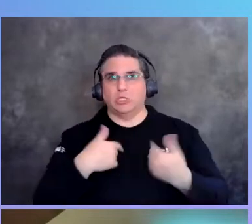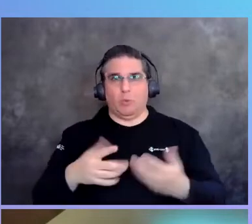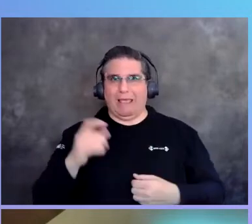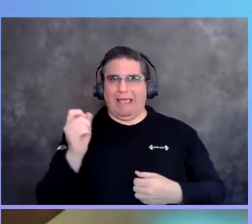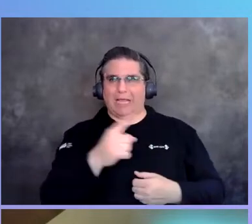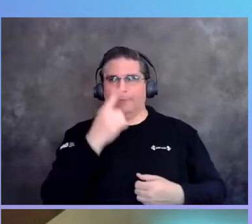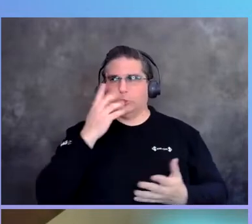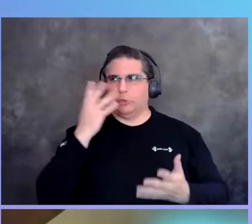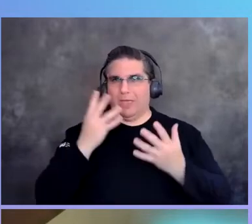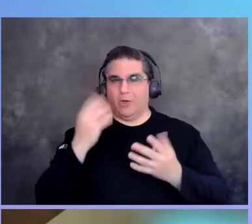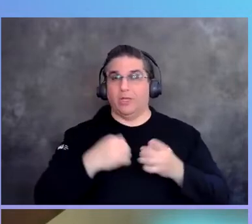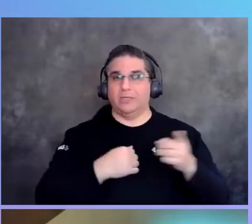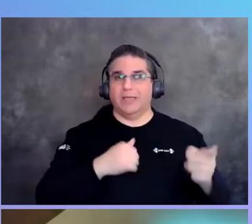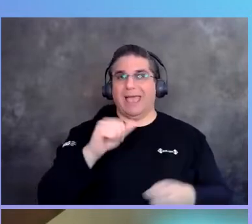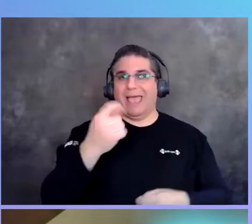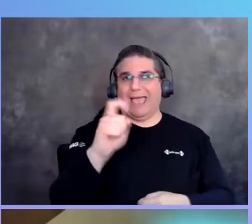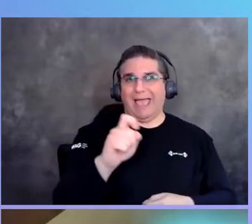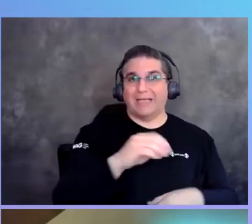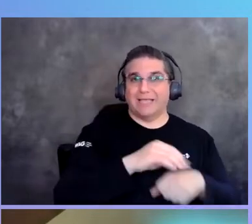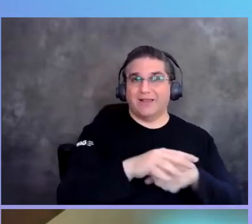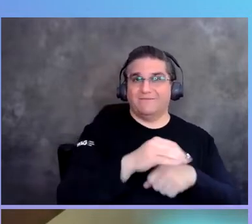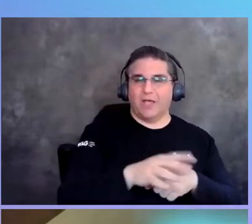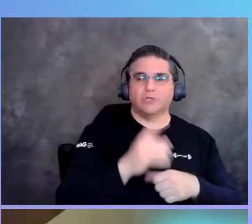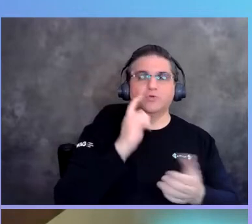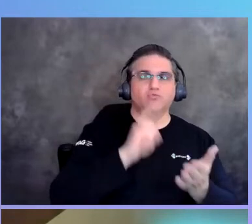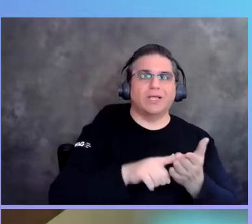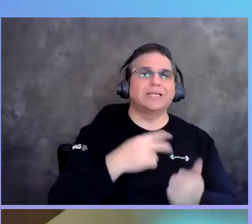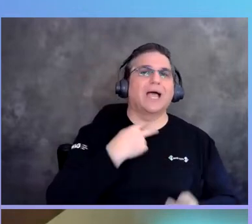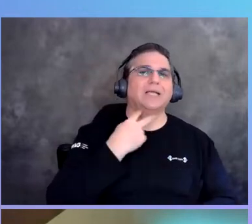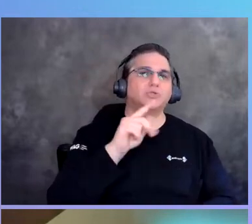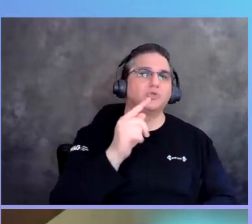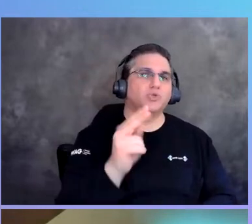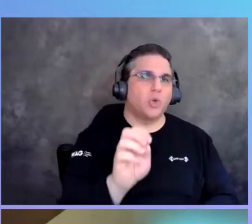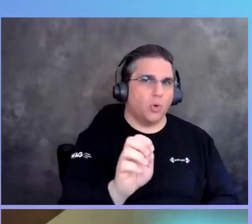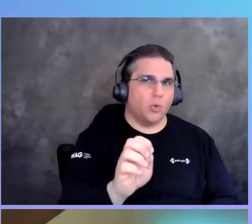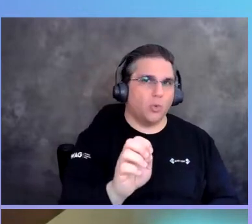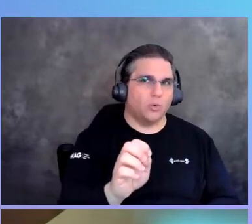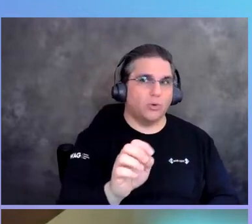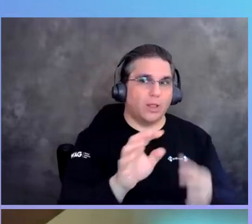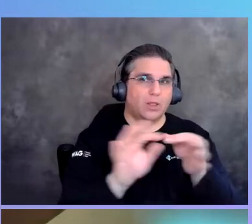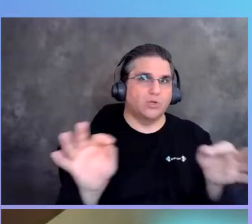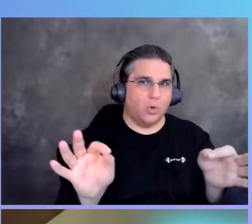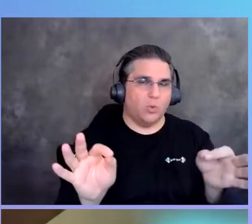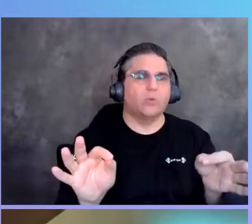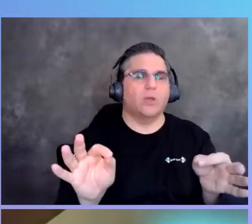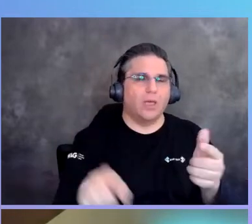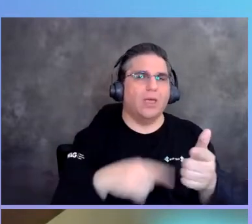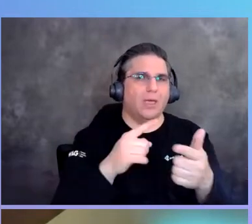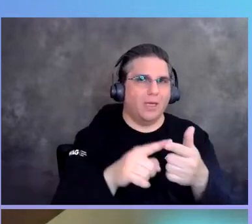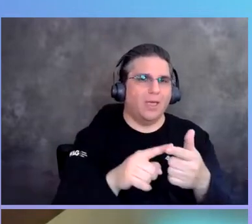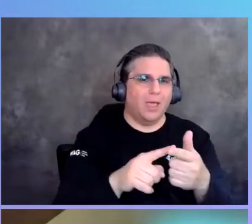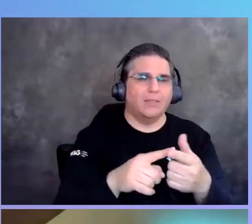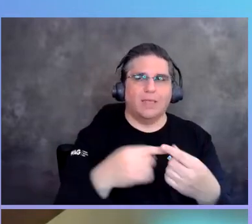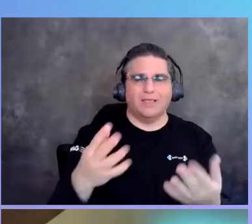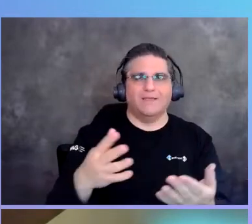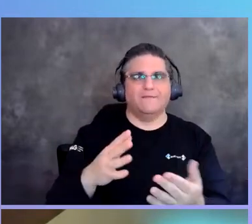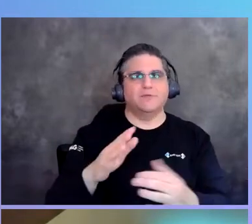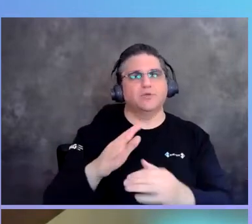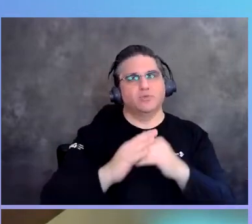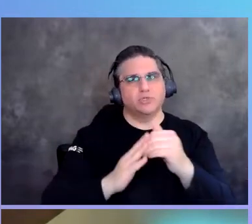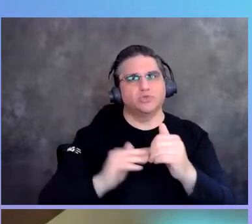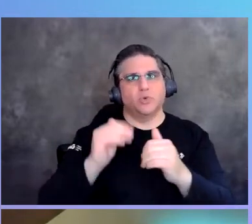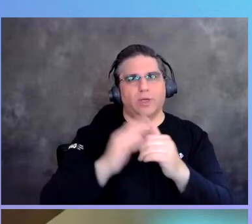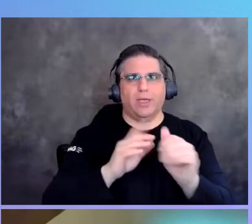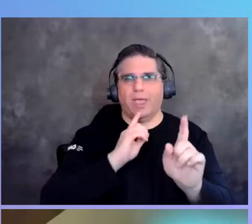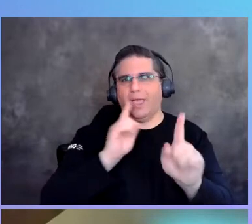recognizes their tone, reassures them, and then proceeds to give a detailed answer to their question at a basic level of understanding. Most of the things that it